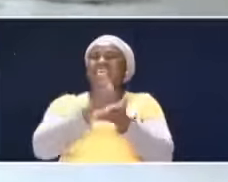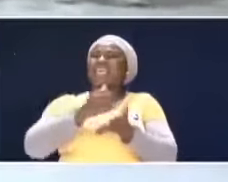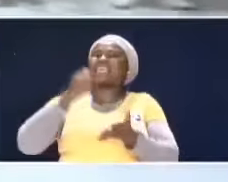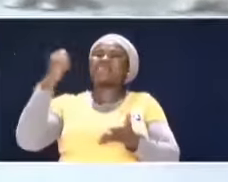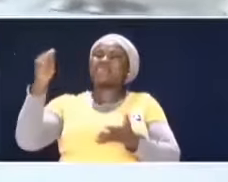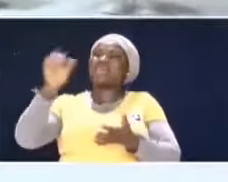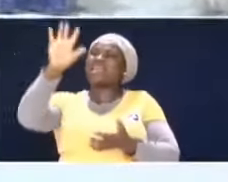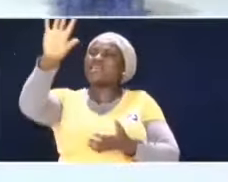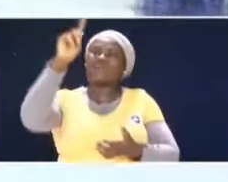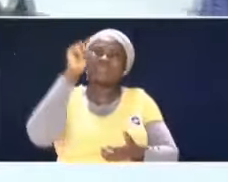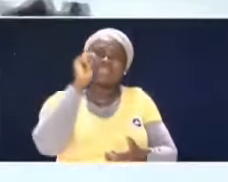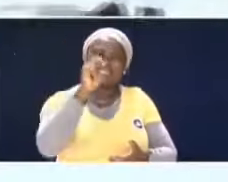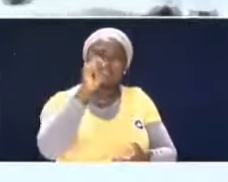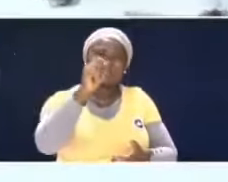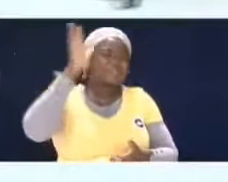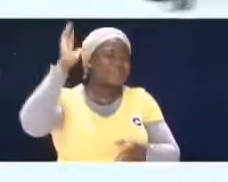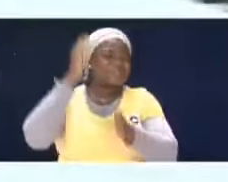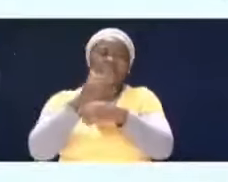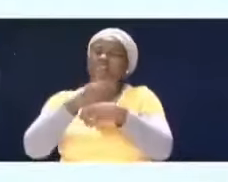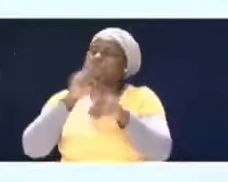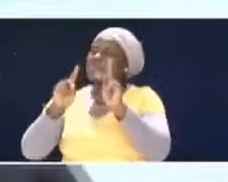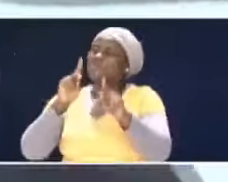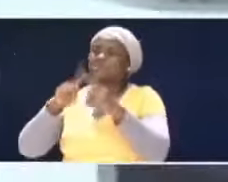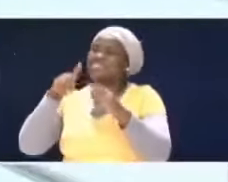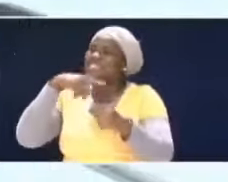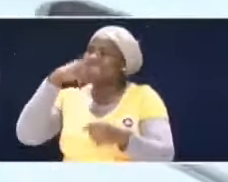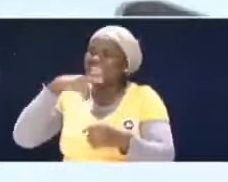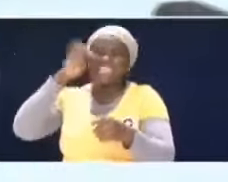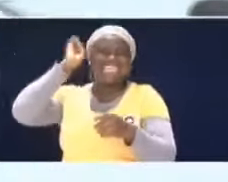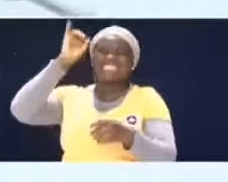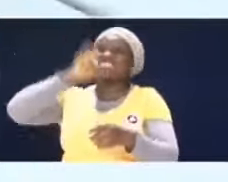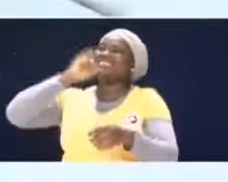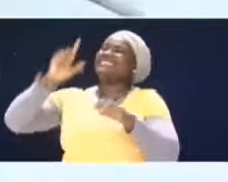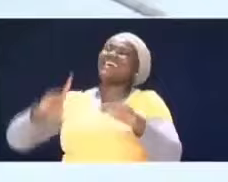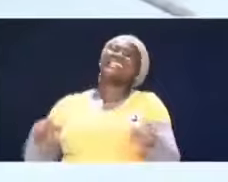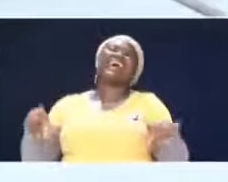Your testimony will make people to say, he's alive.